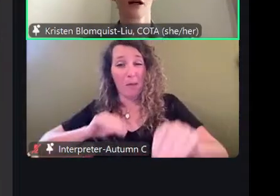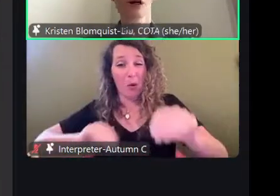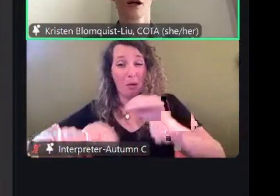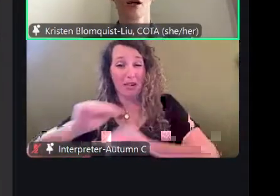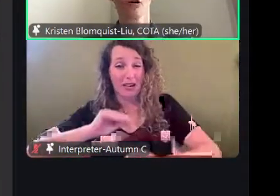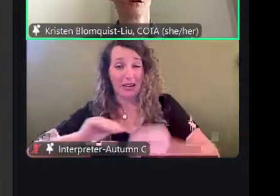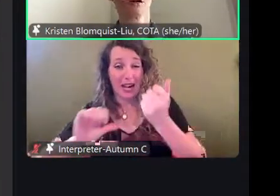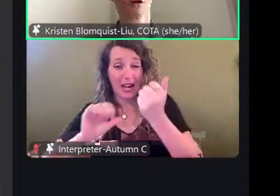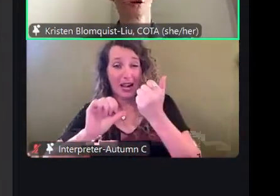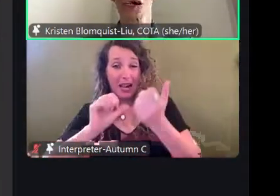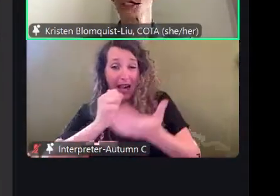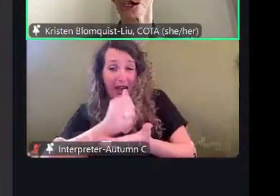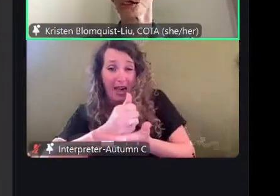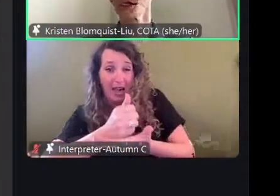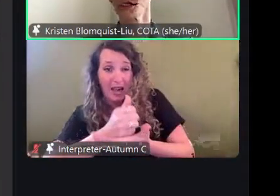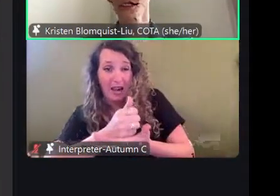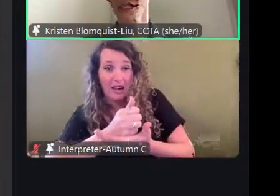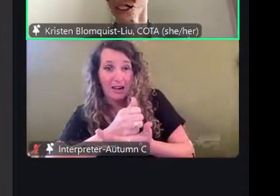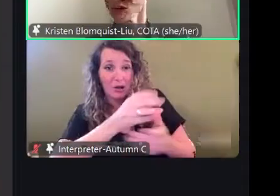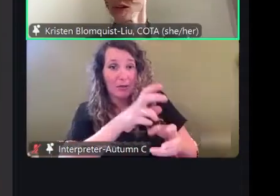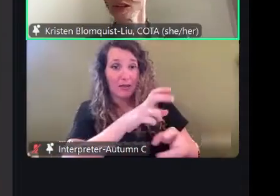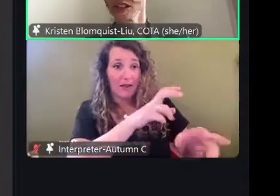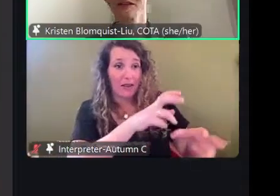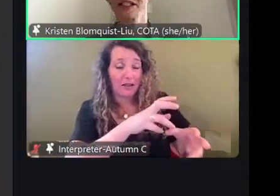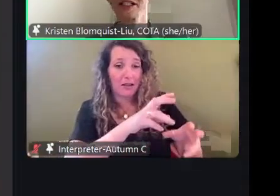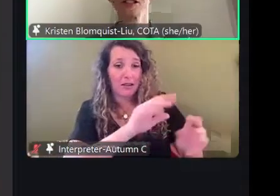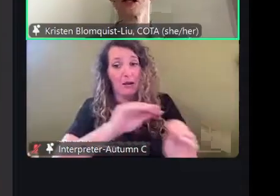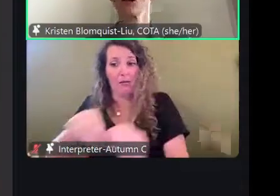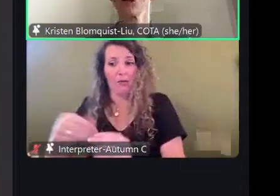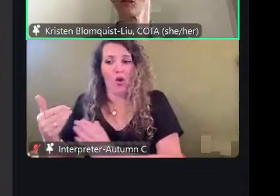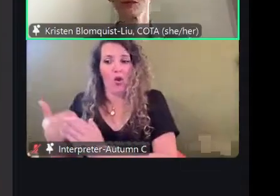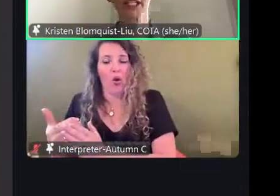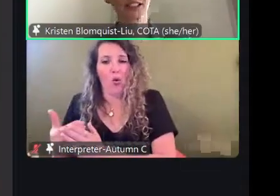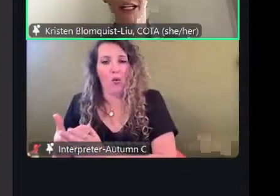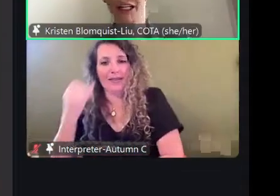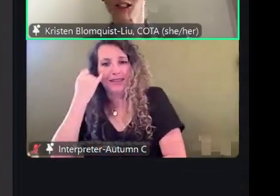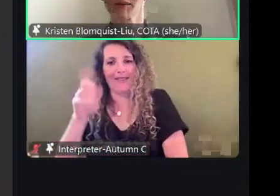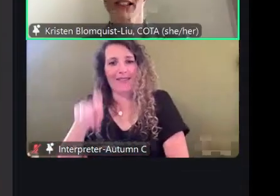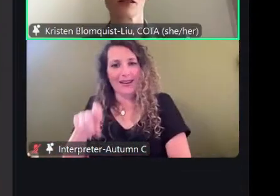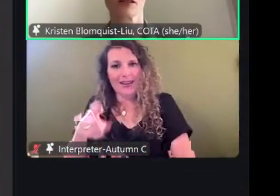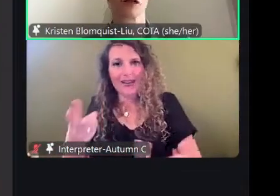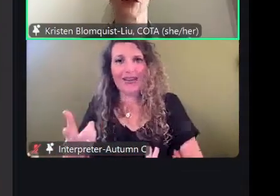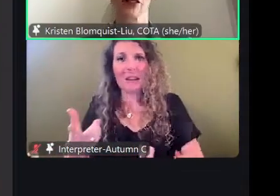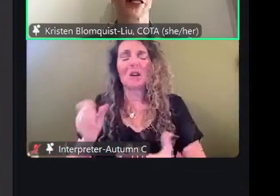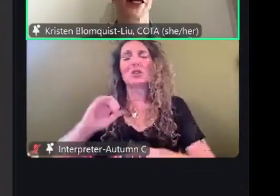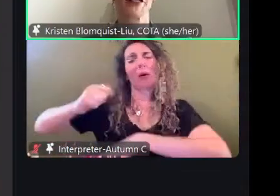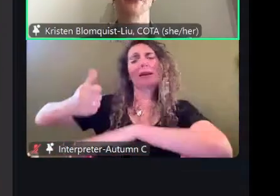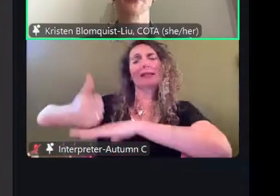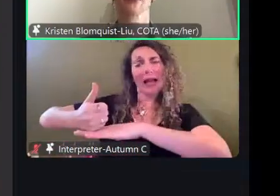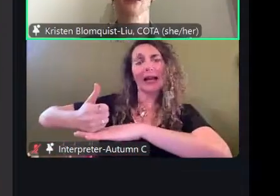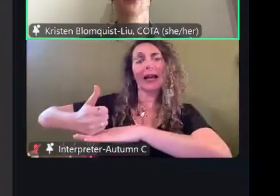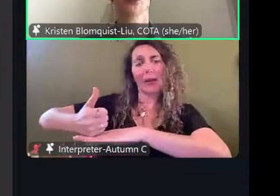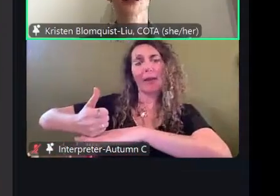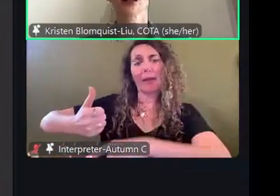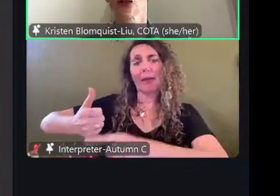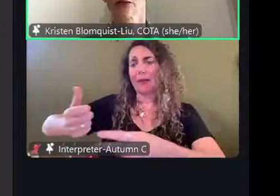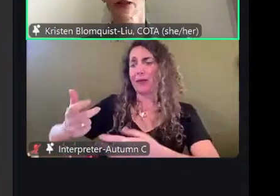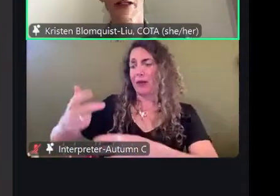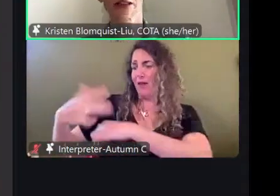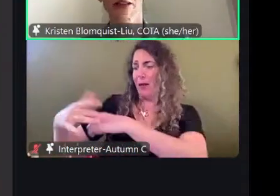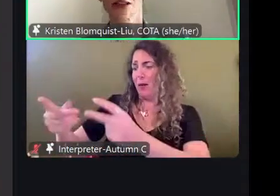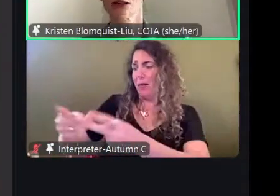way, where it's also still accessible if needed. So designating spaces for mobility aids.